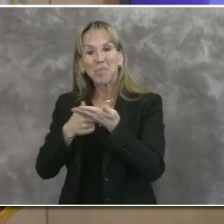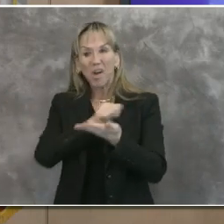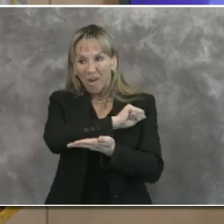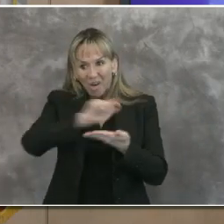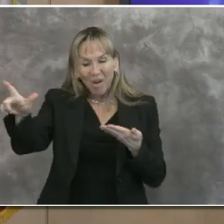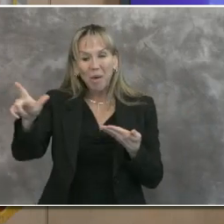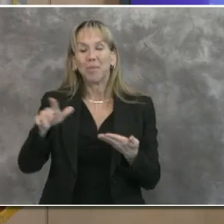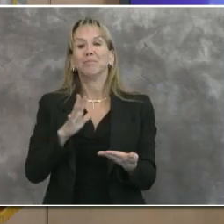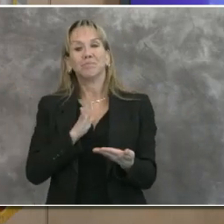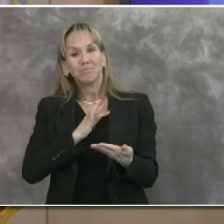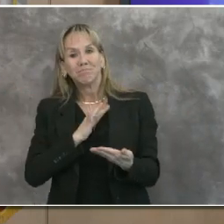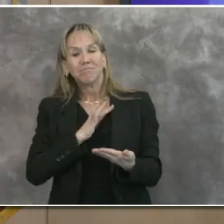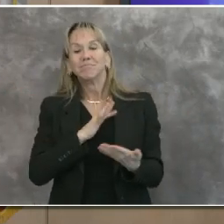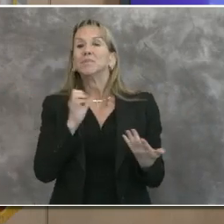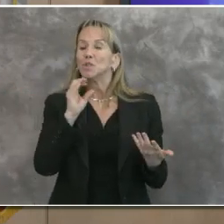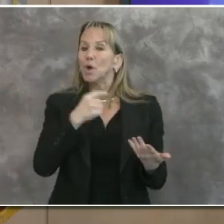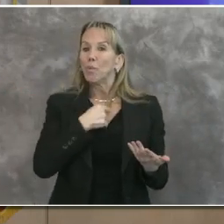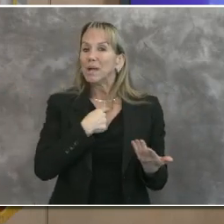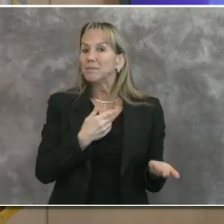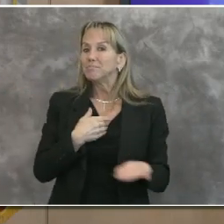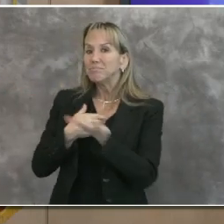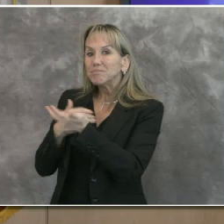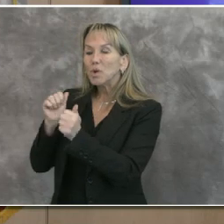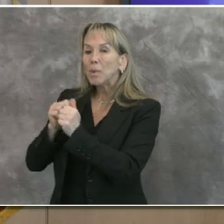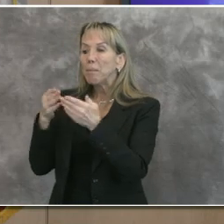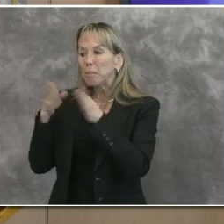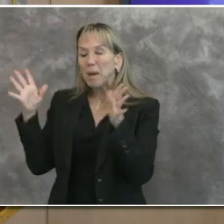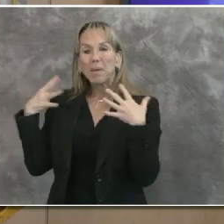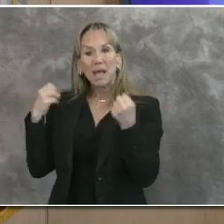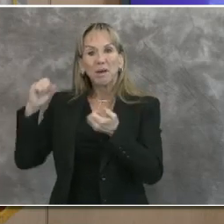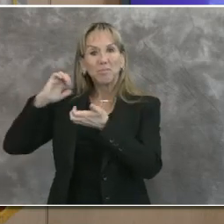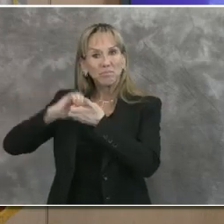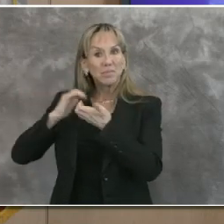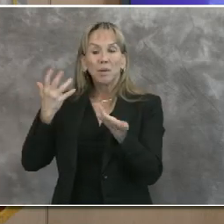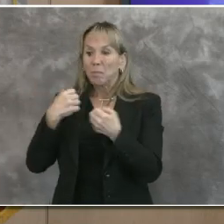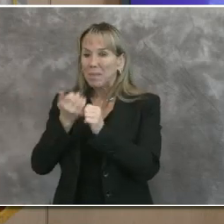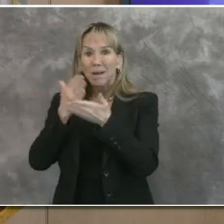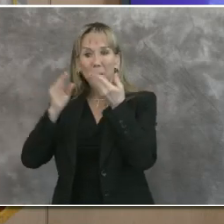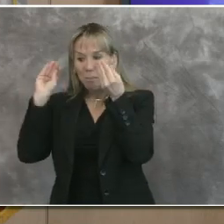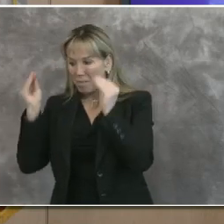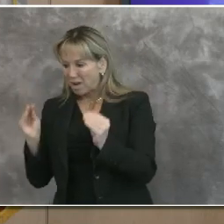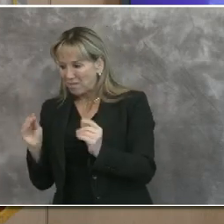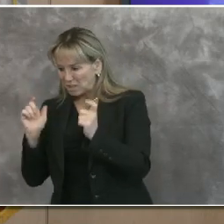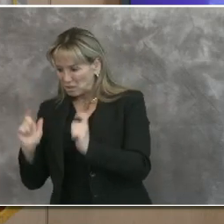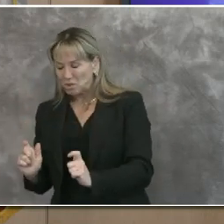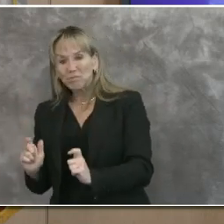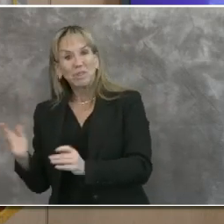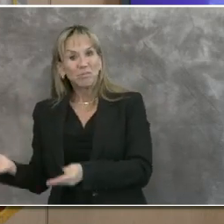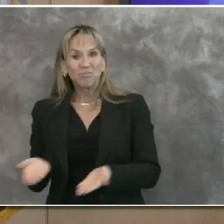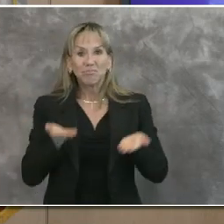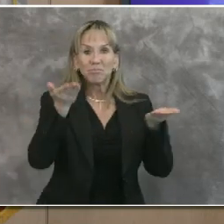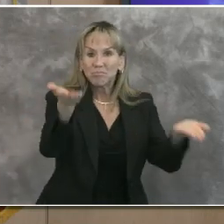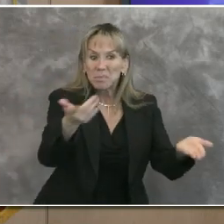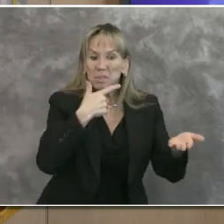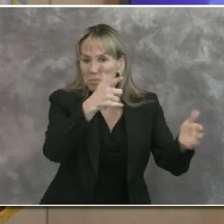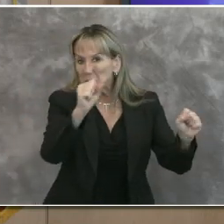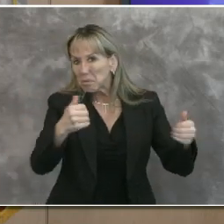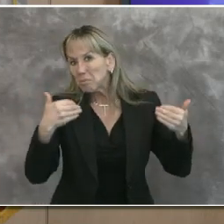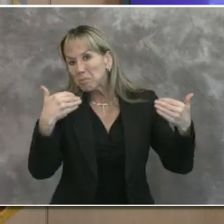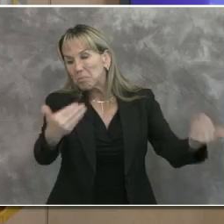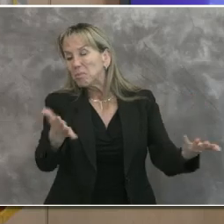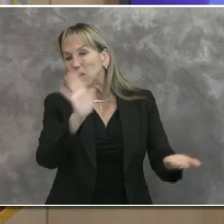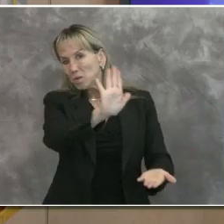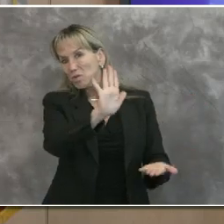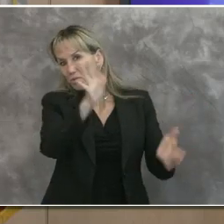agreement. We evaluated it through our public health department. We made some modifications to it, and then we said you can choose to move forward with this at